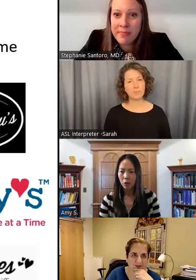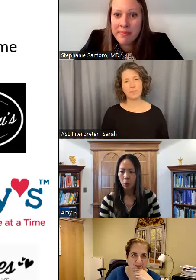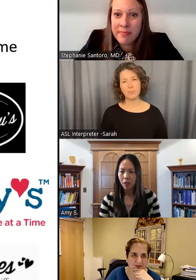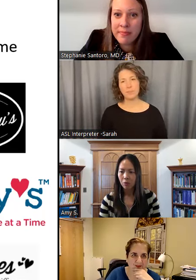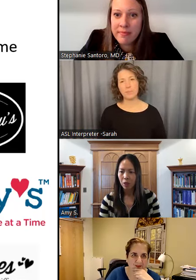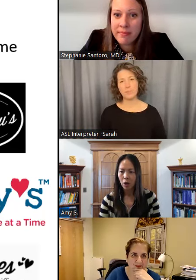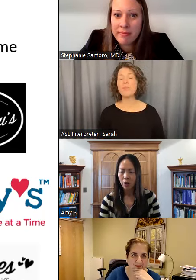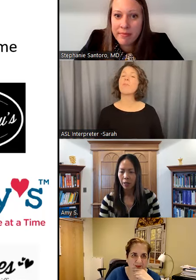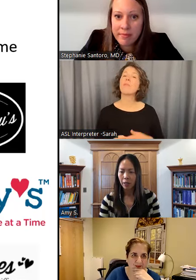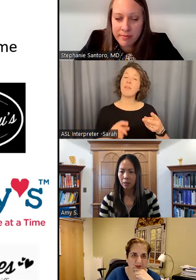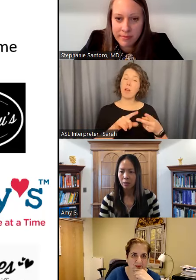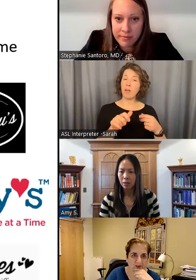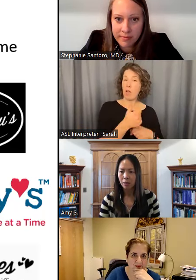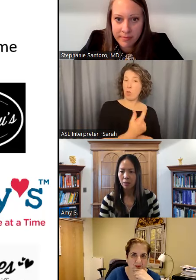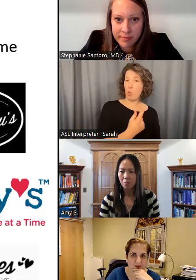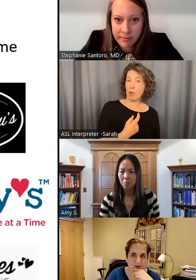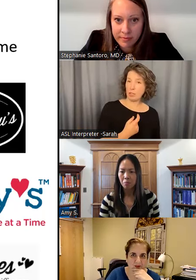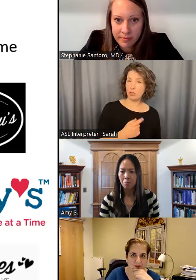We have a question regarding